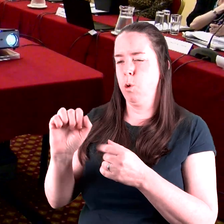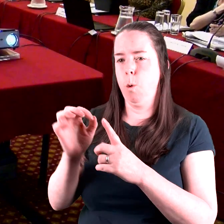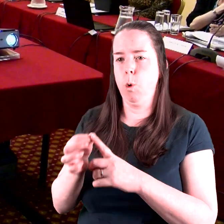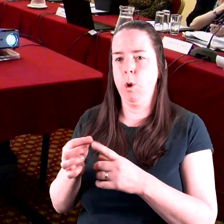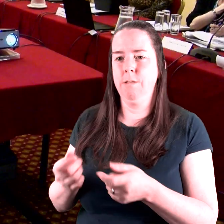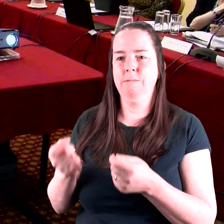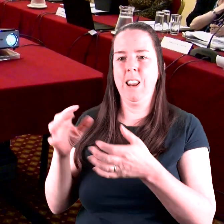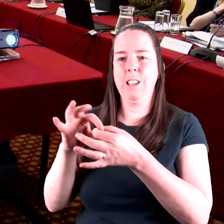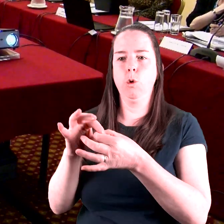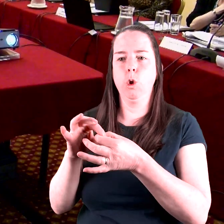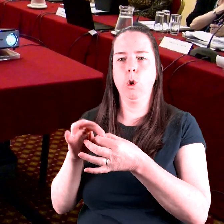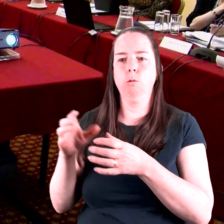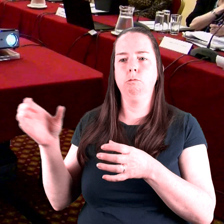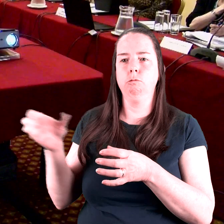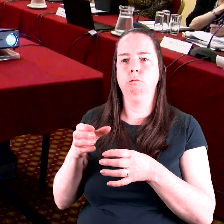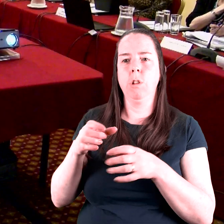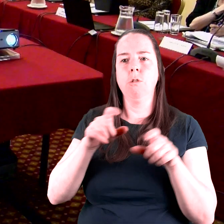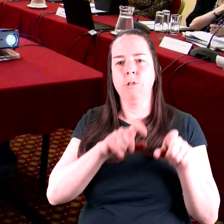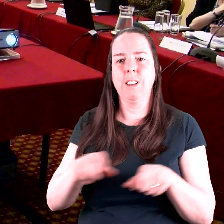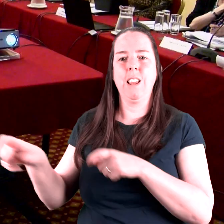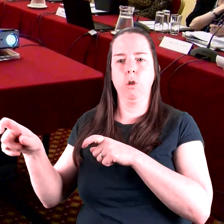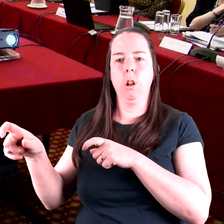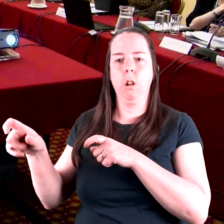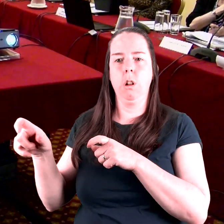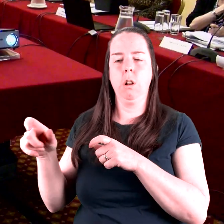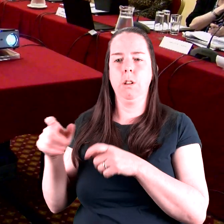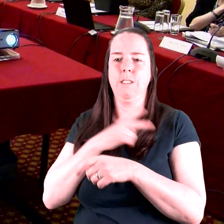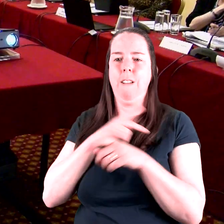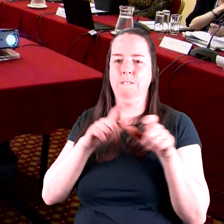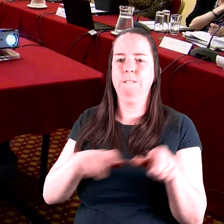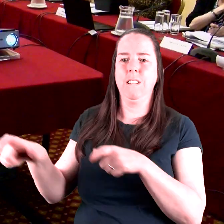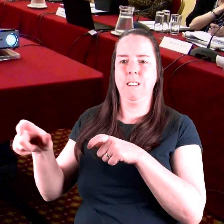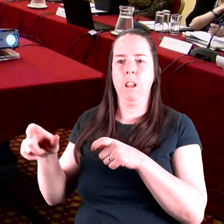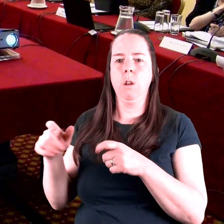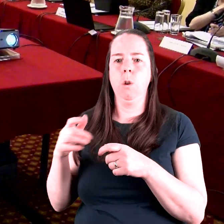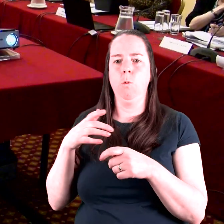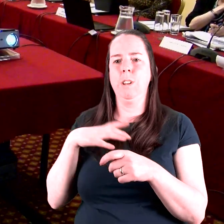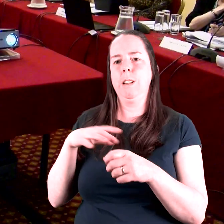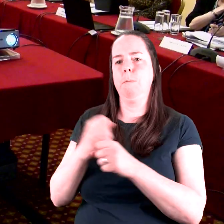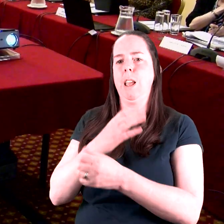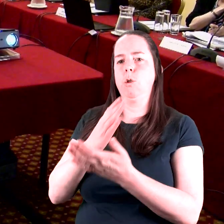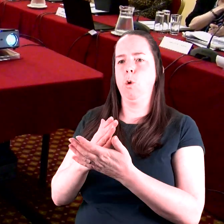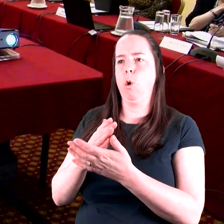that, Shannon, your point about retention, we need to make sure that we're taking